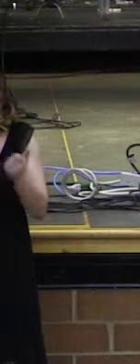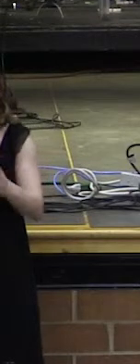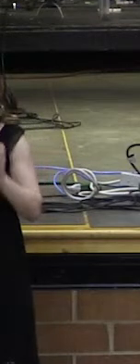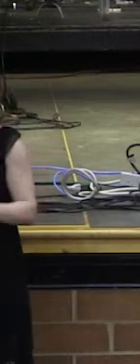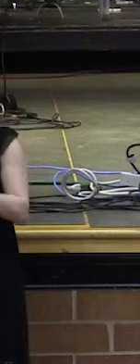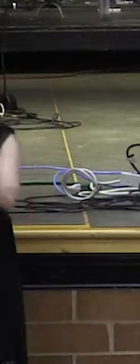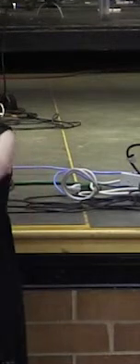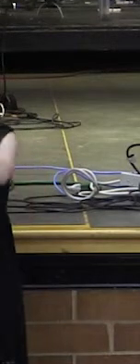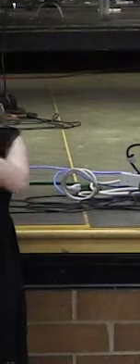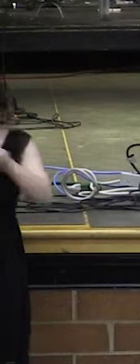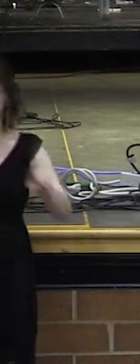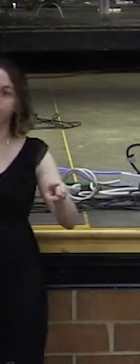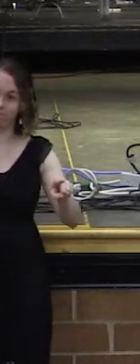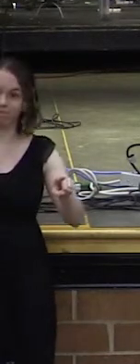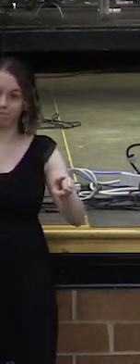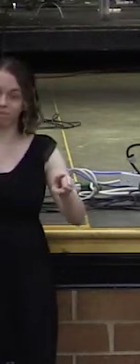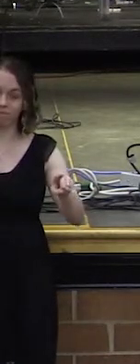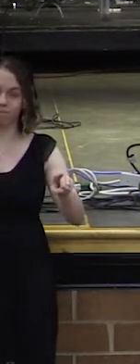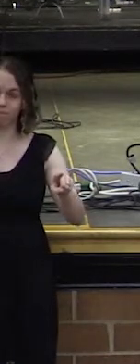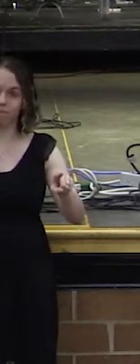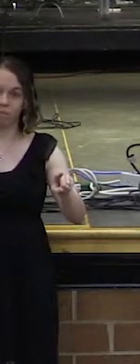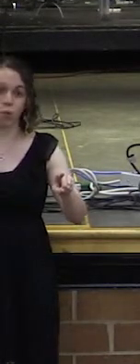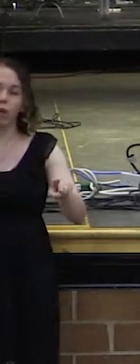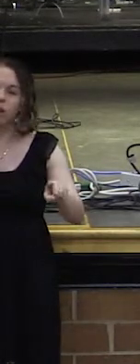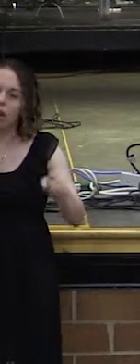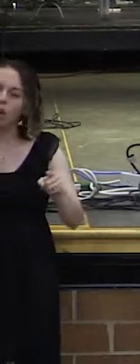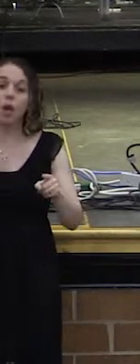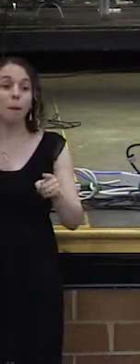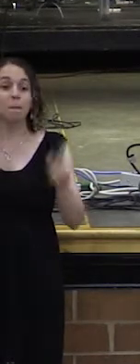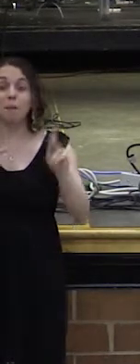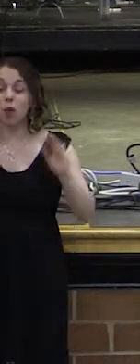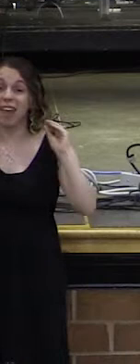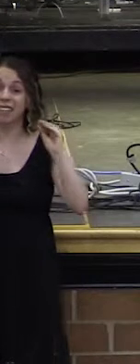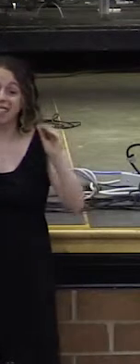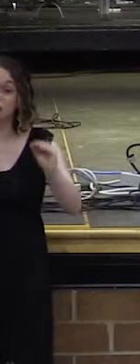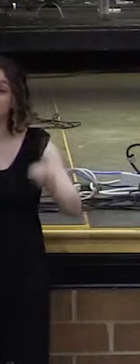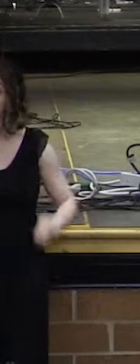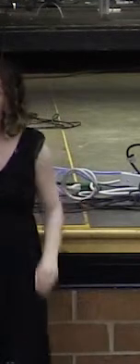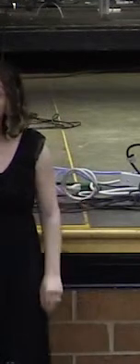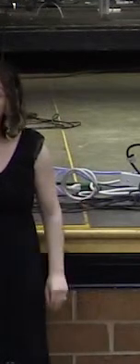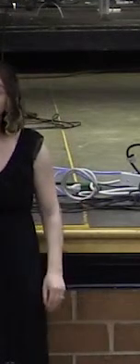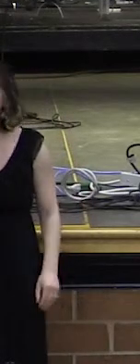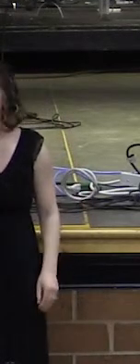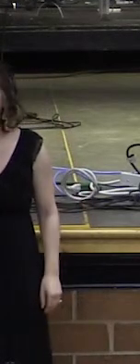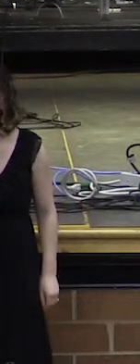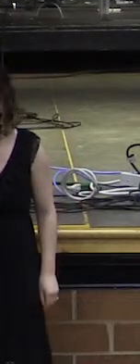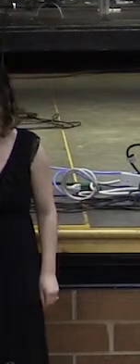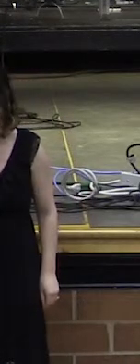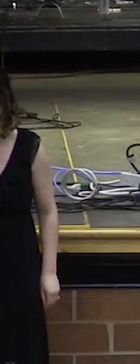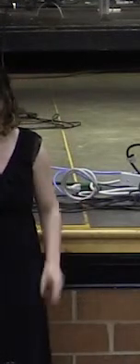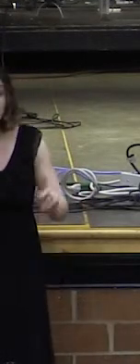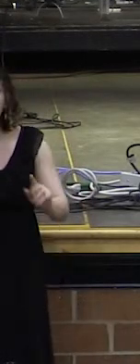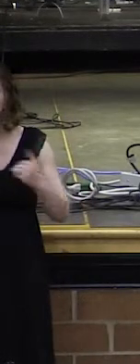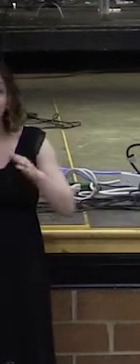we are not to tolerate bad teaching within the church somebody say Amen we are not to tolerate bad living somebody say amen and